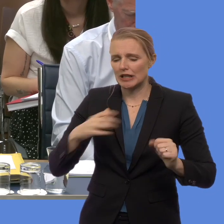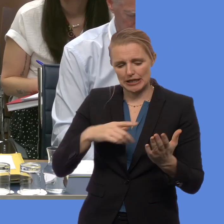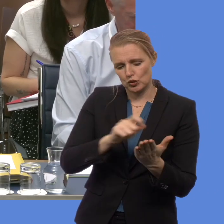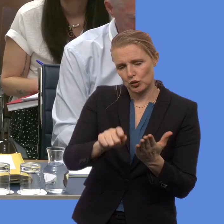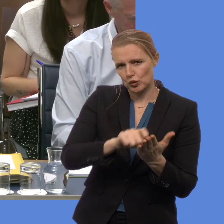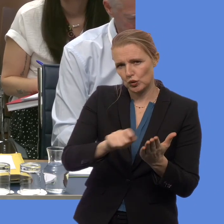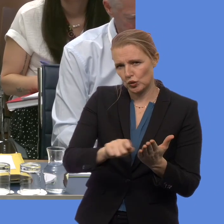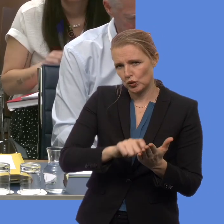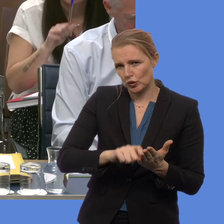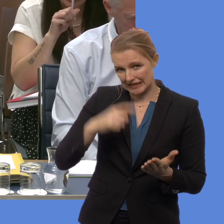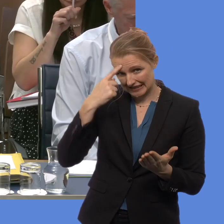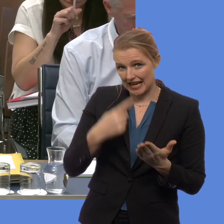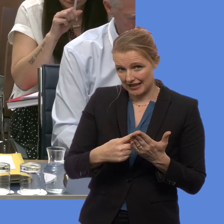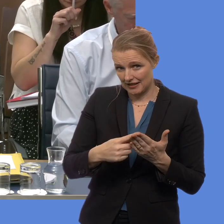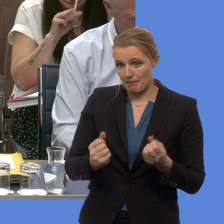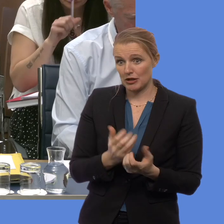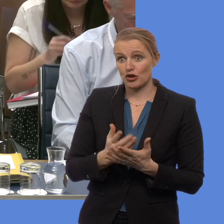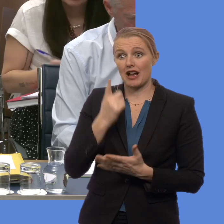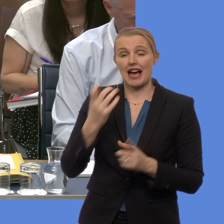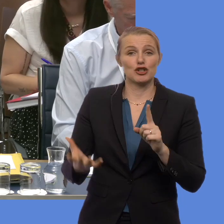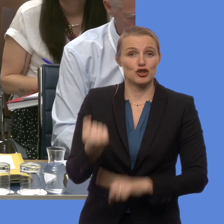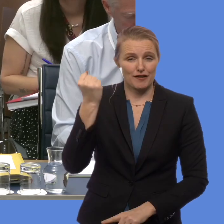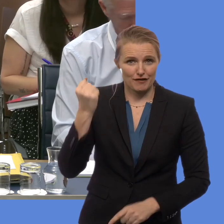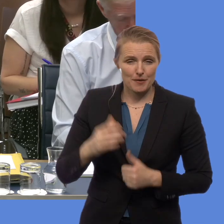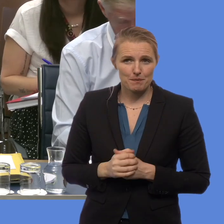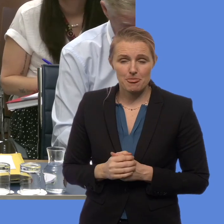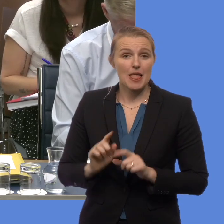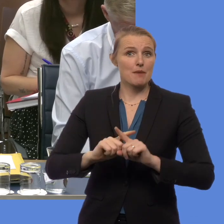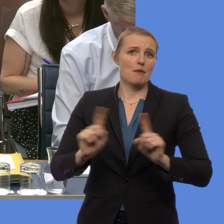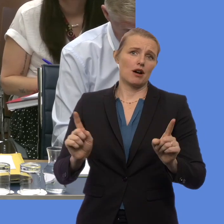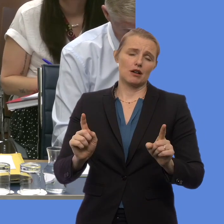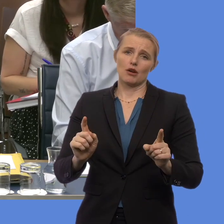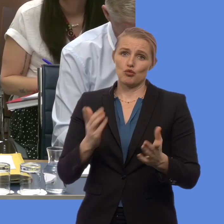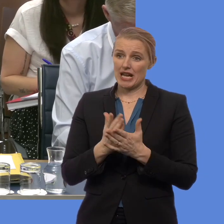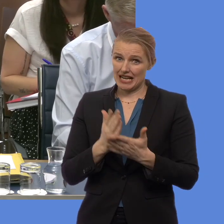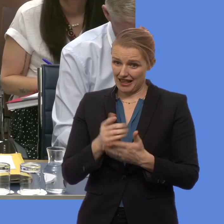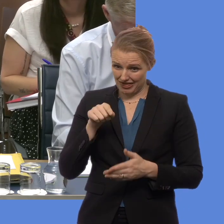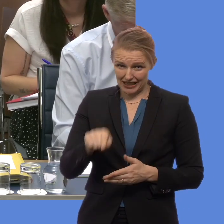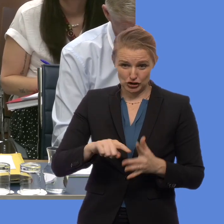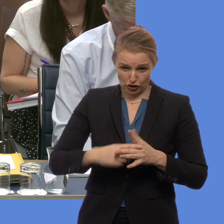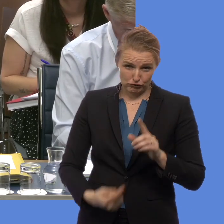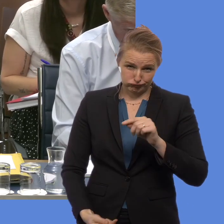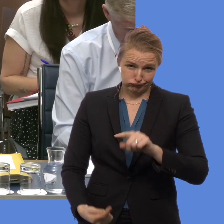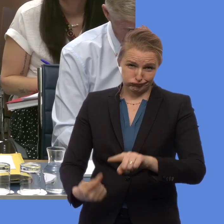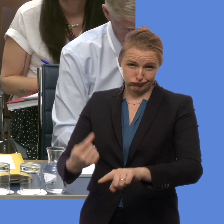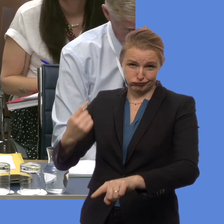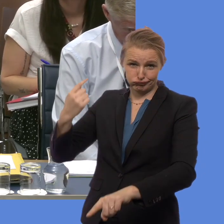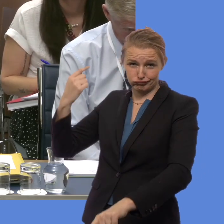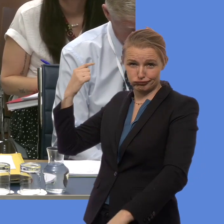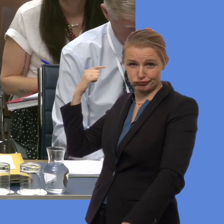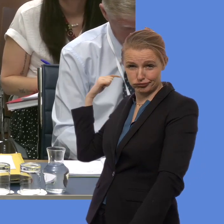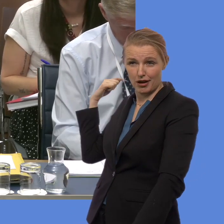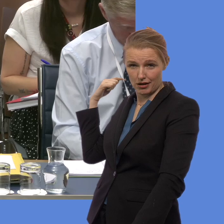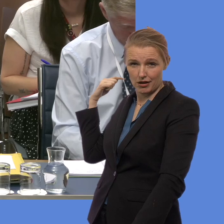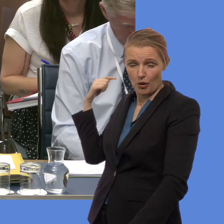powers, into practice. We are keen, because this journey has been such an extensive one, to try and work on some of those statutory rules